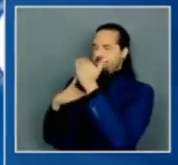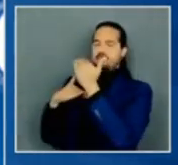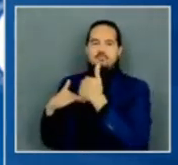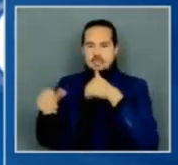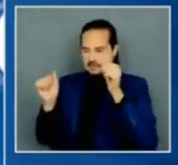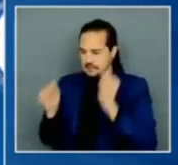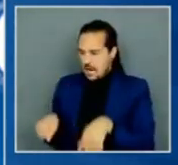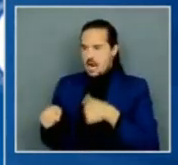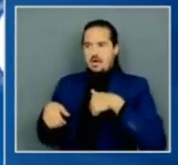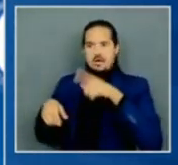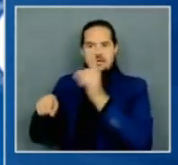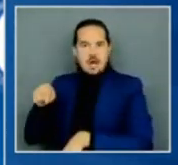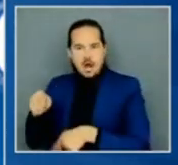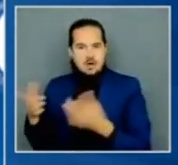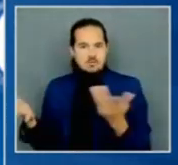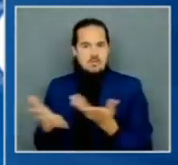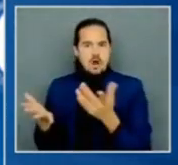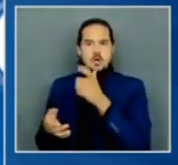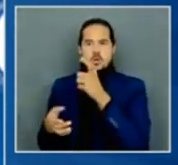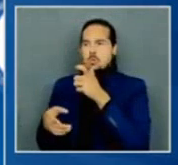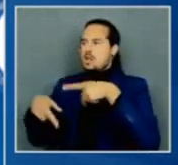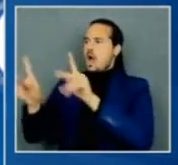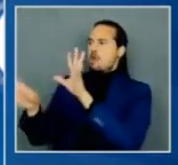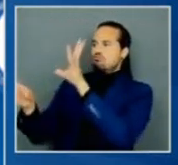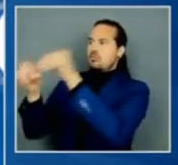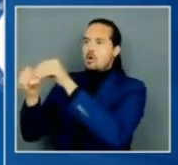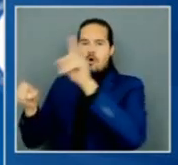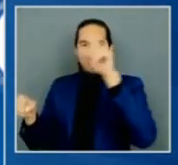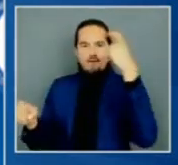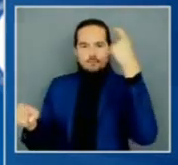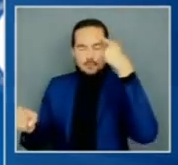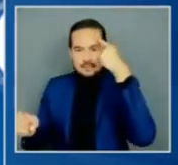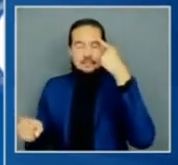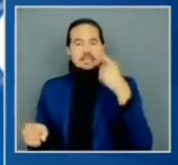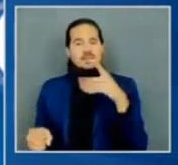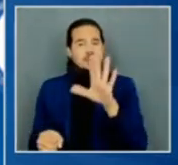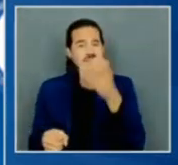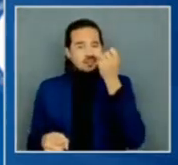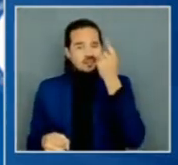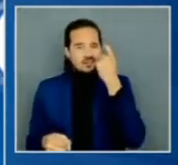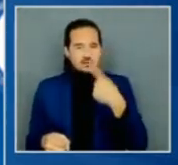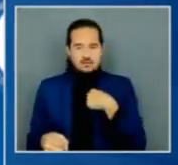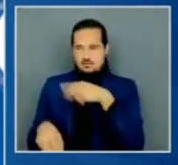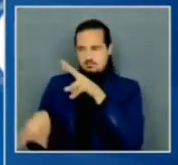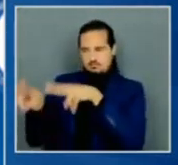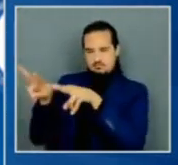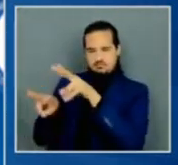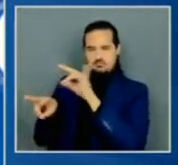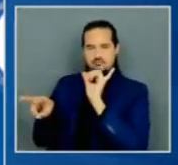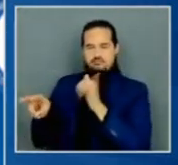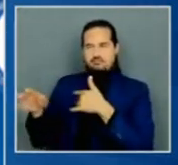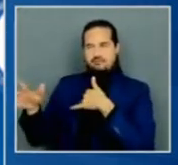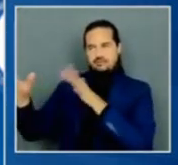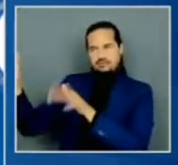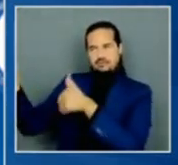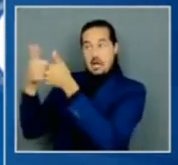when it comes to who is allowed to belong. But just as important, I saw how those limits could be